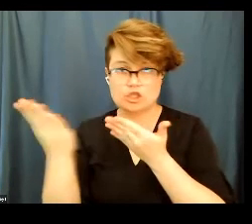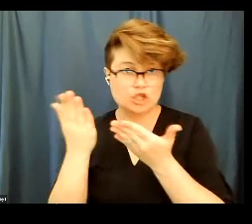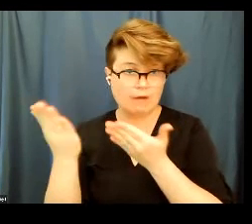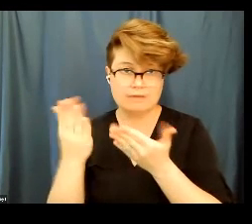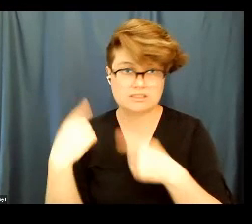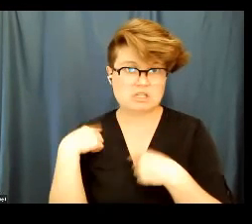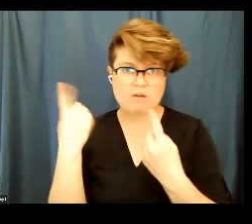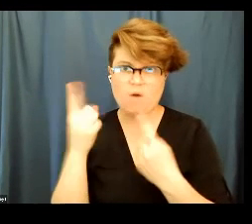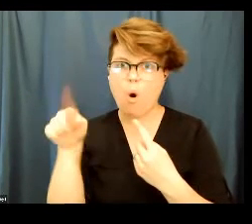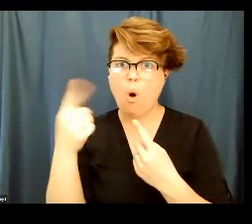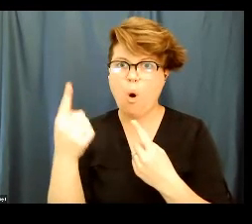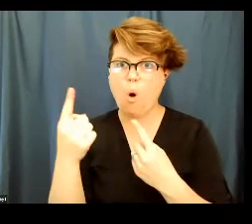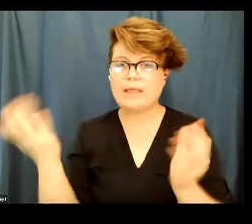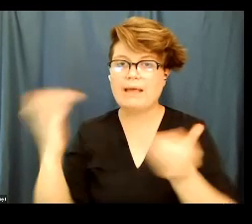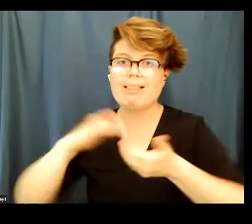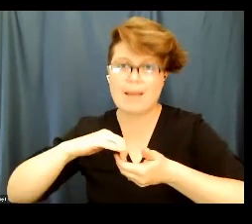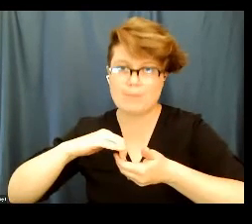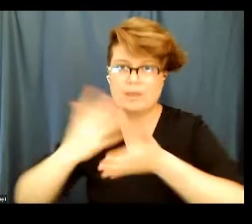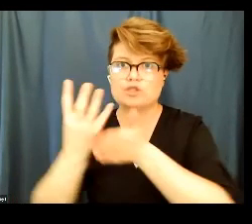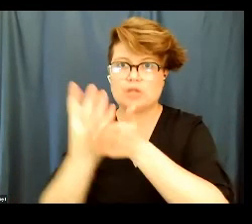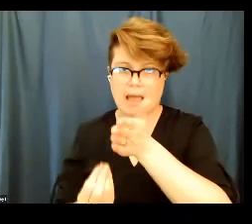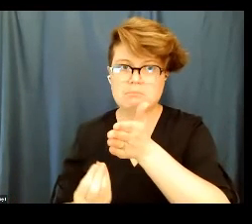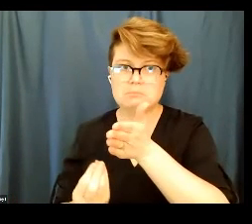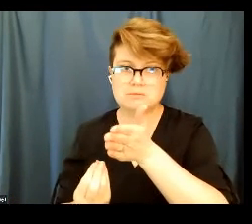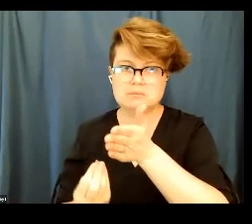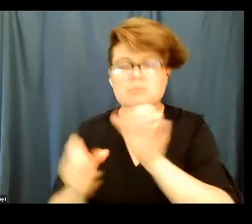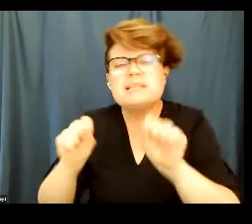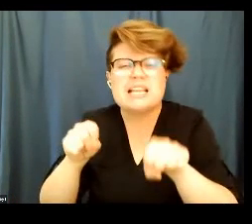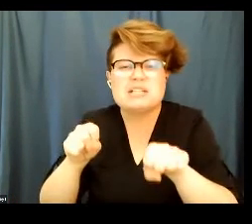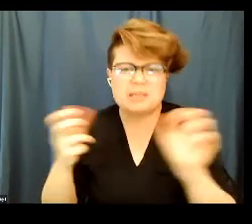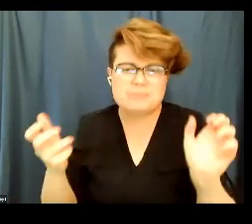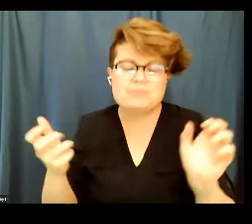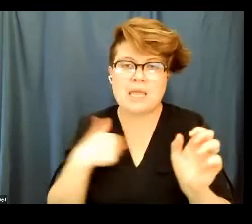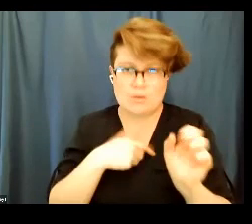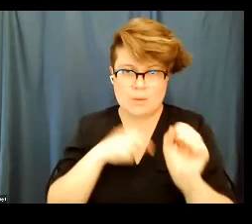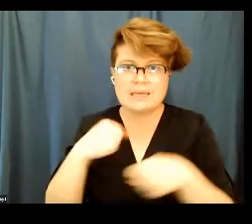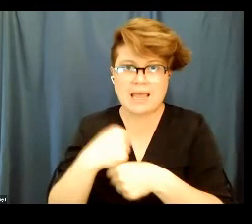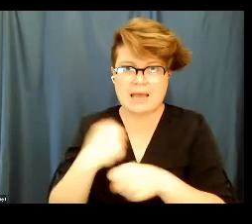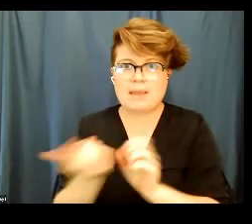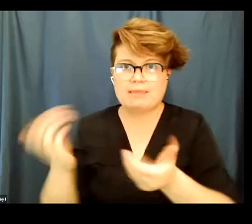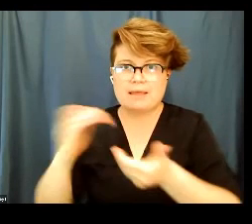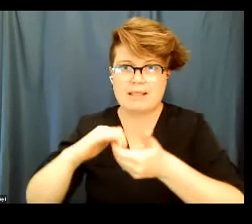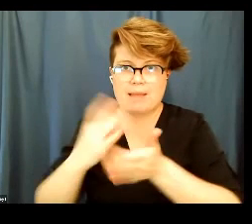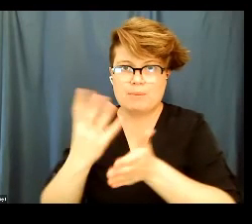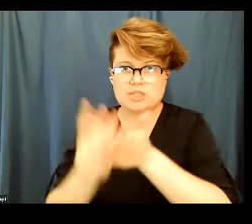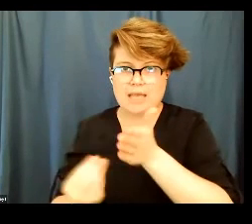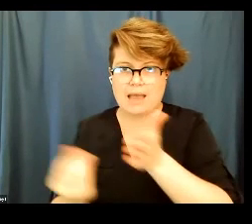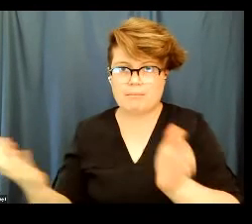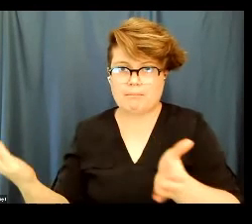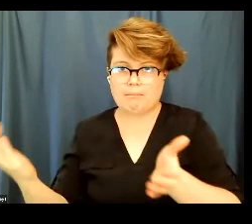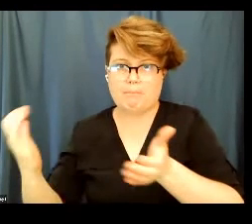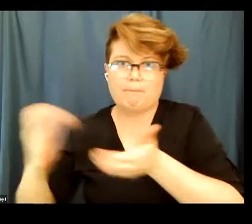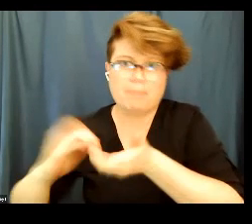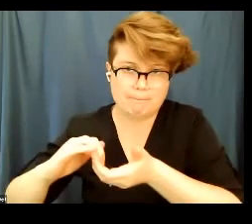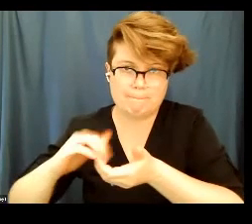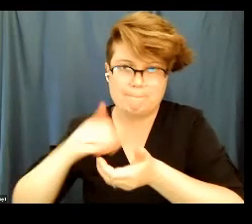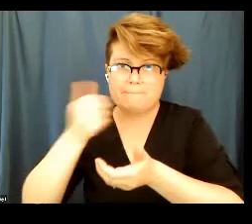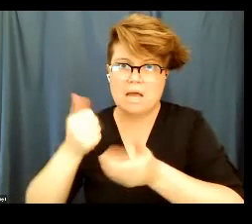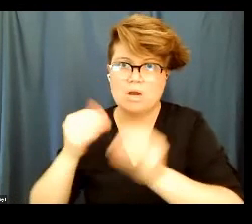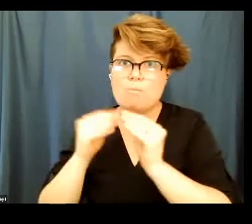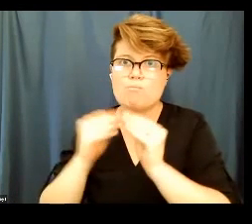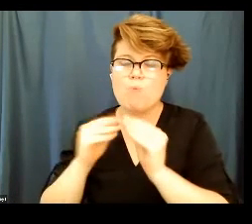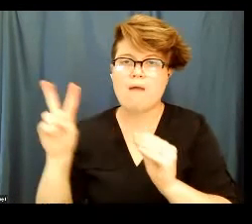in collaboration potentially. And we can make those collaboration gaps a little bit better and a little bit more